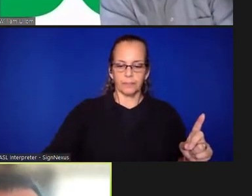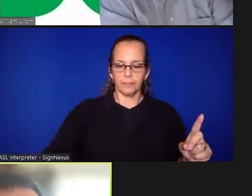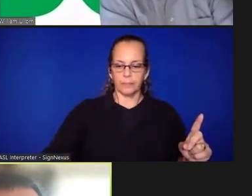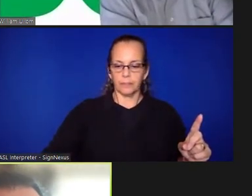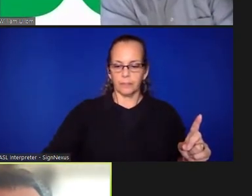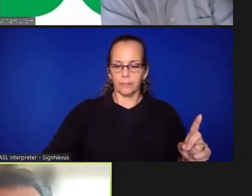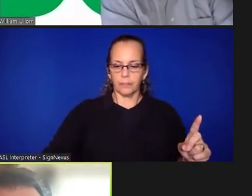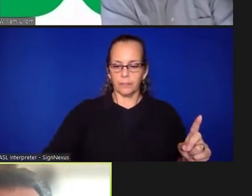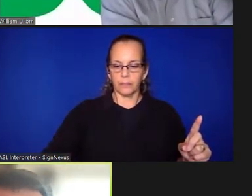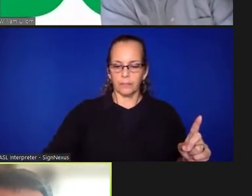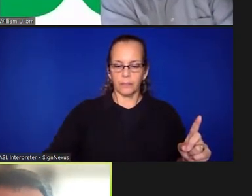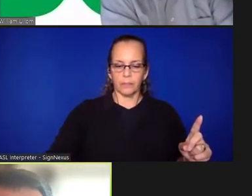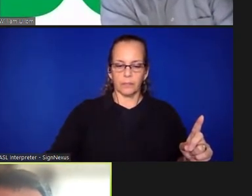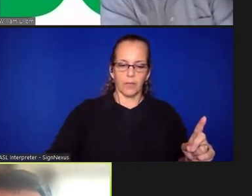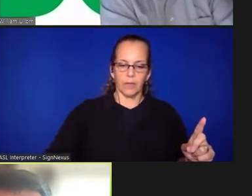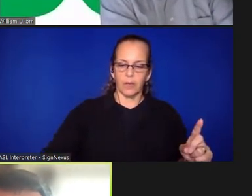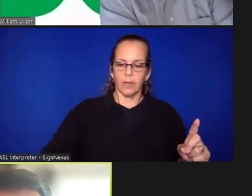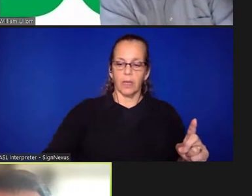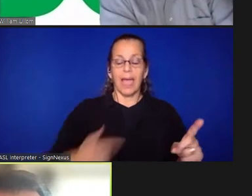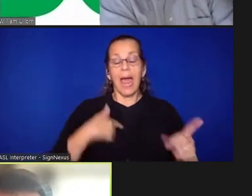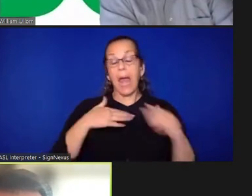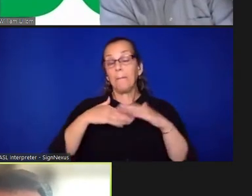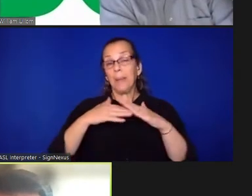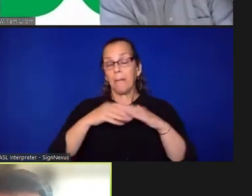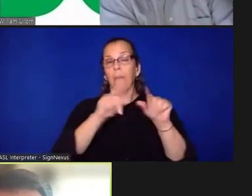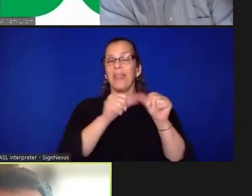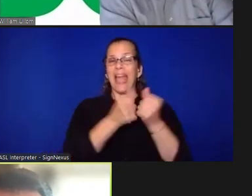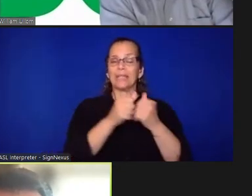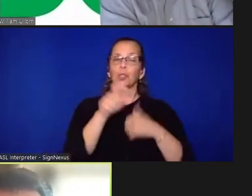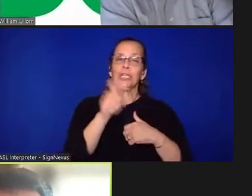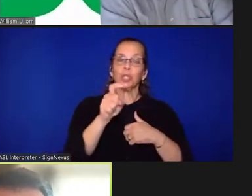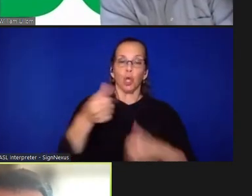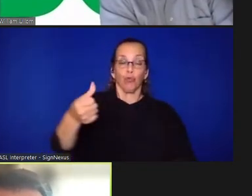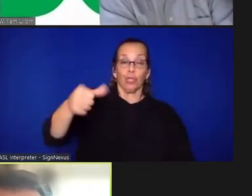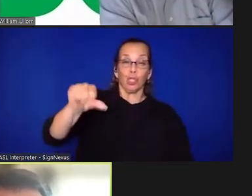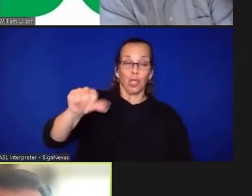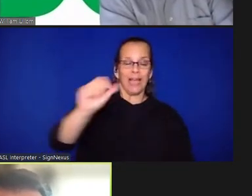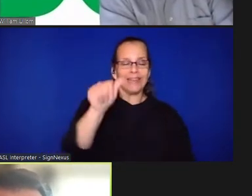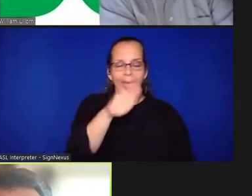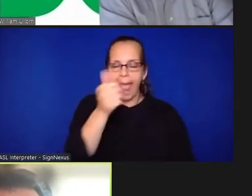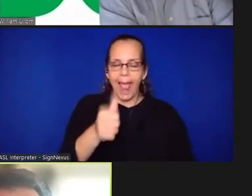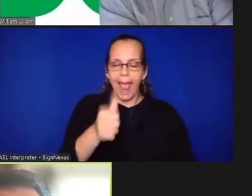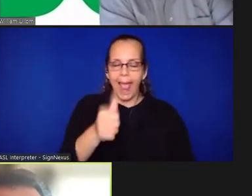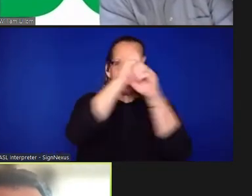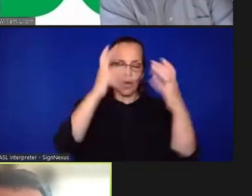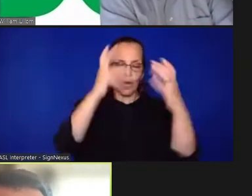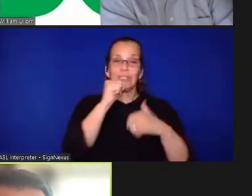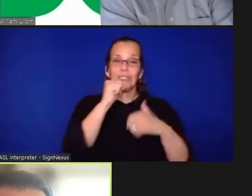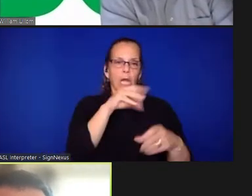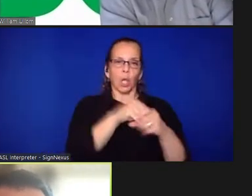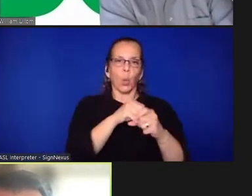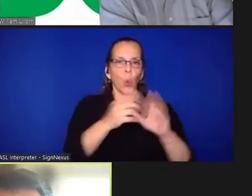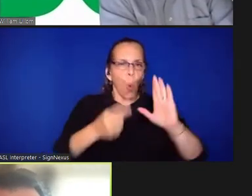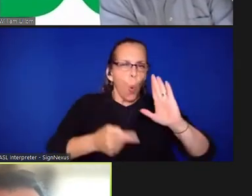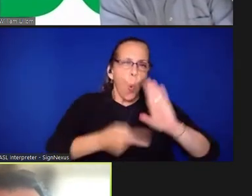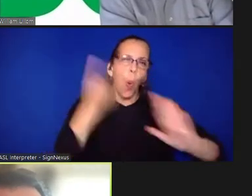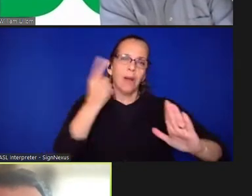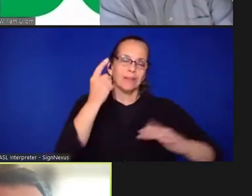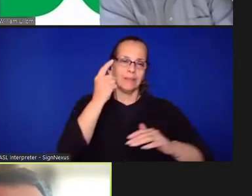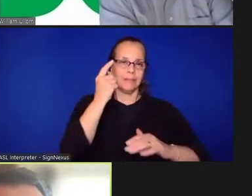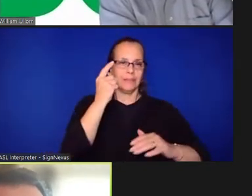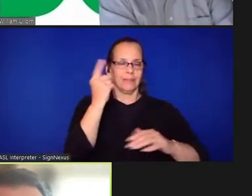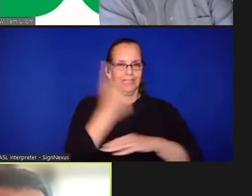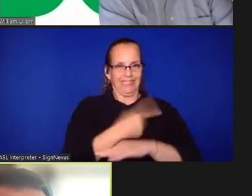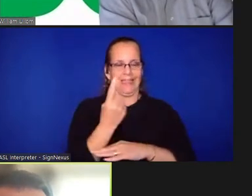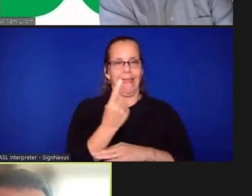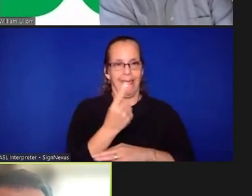explanation at a minimum the agency should reject any scenario that does not include a once a day cap on tolls charged to four higher